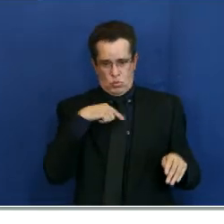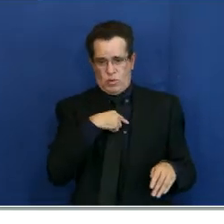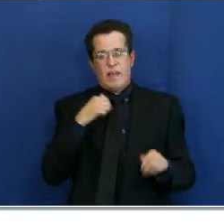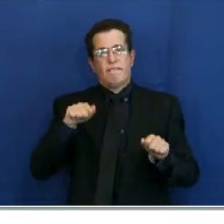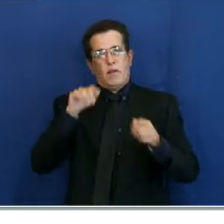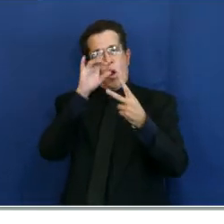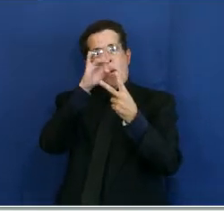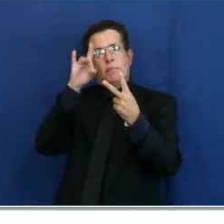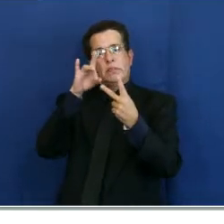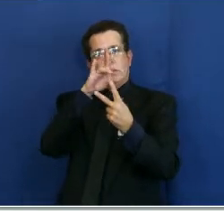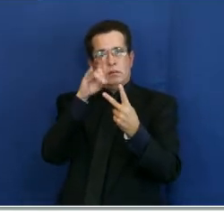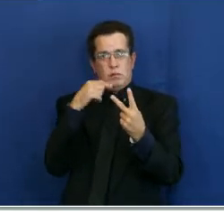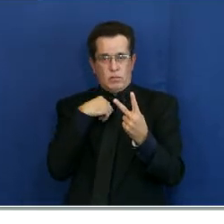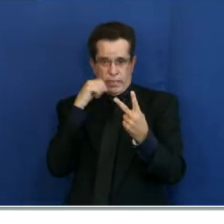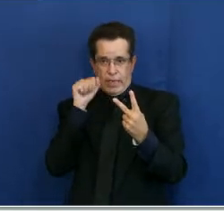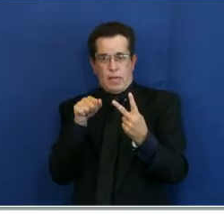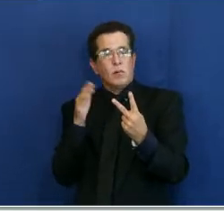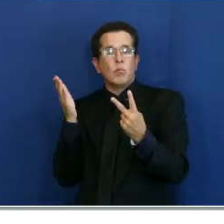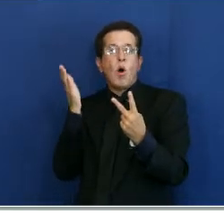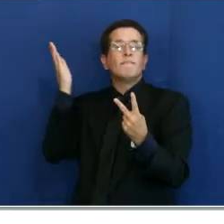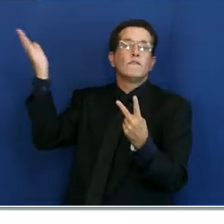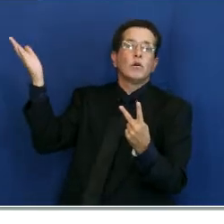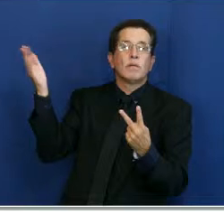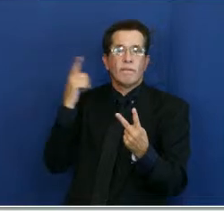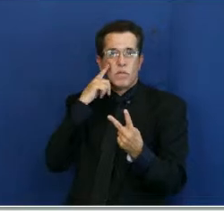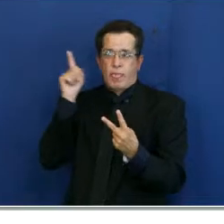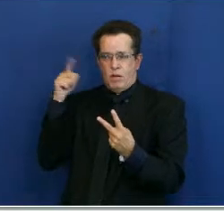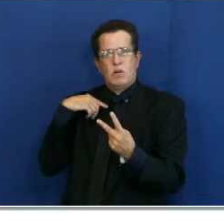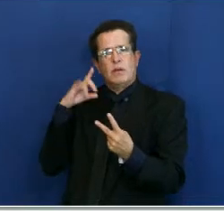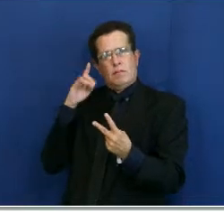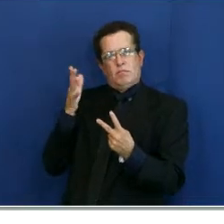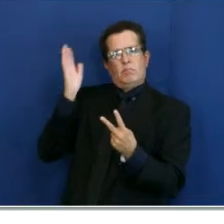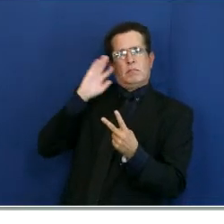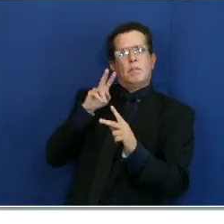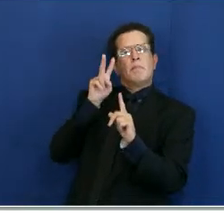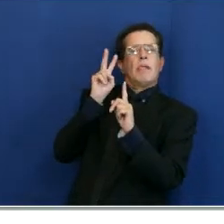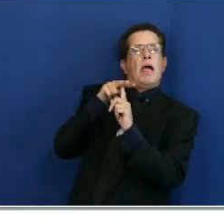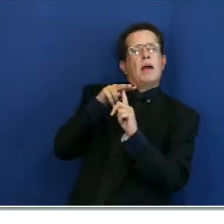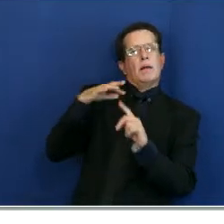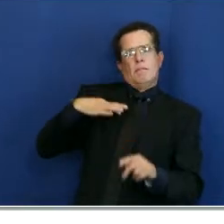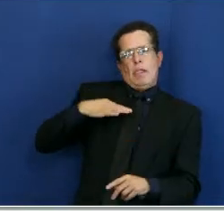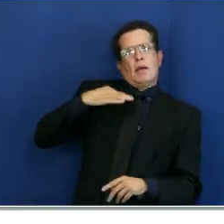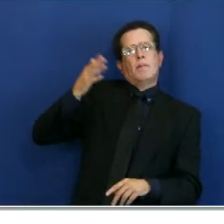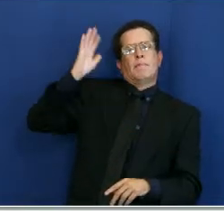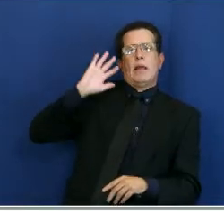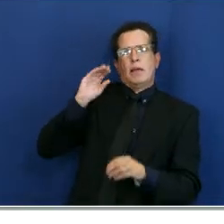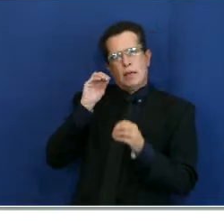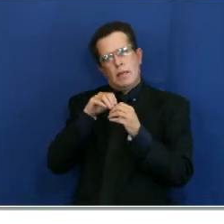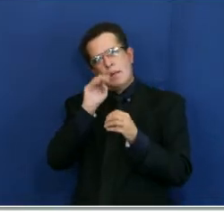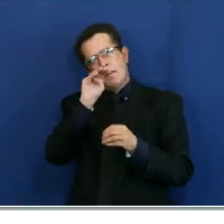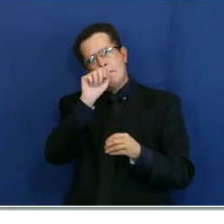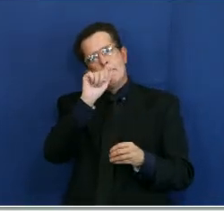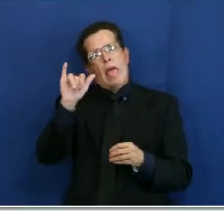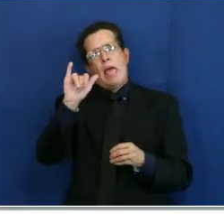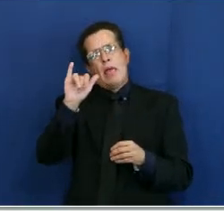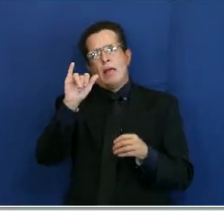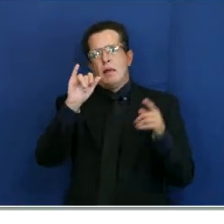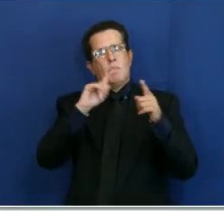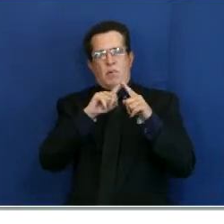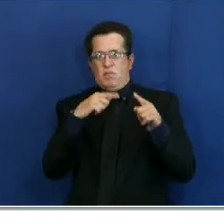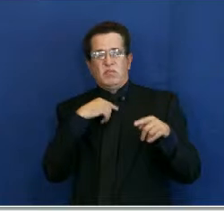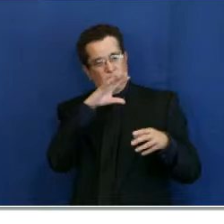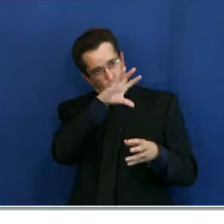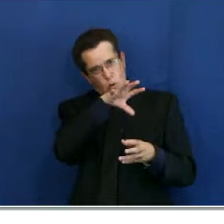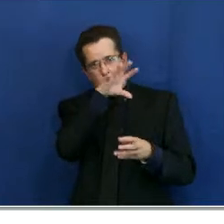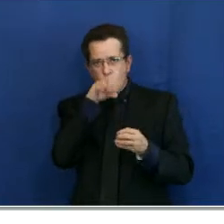either or when we submitted our attestation application back in May, and we did not